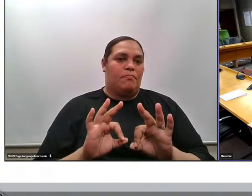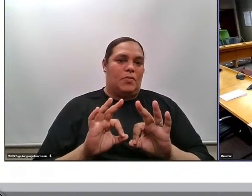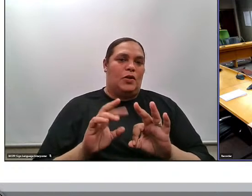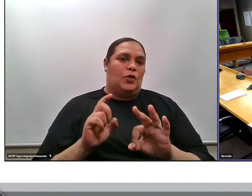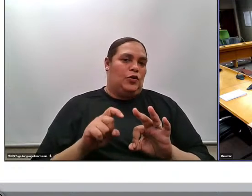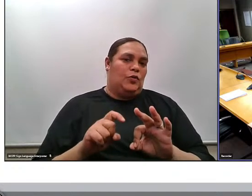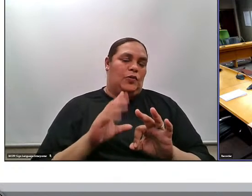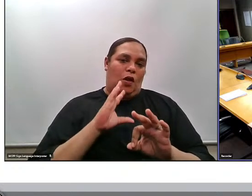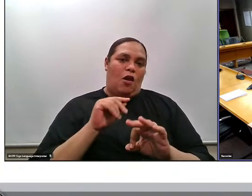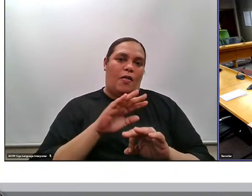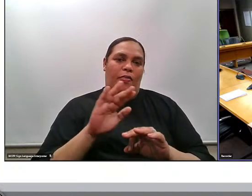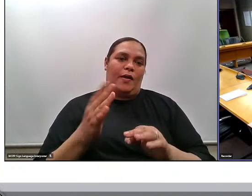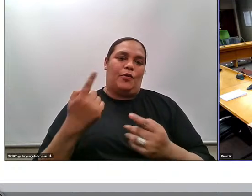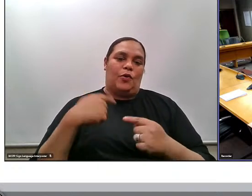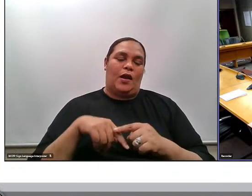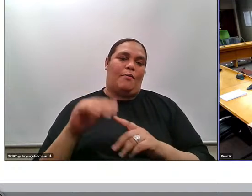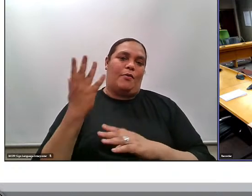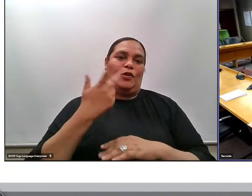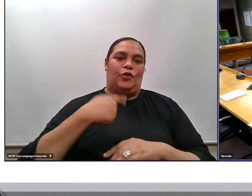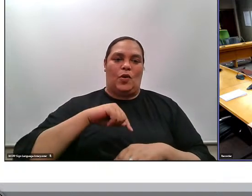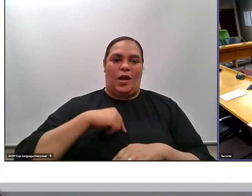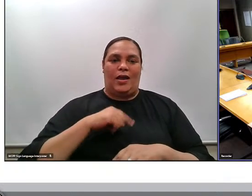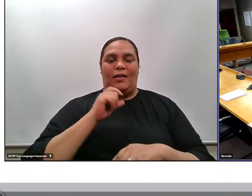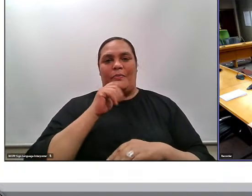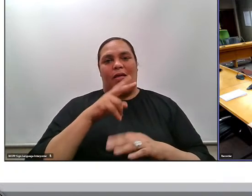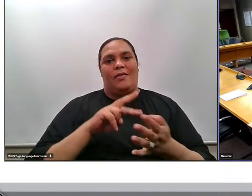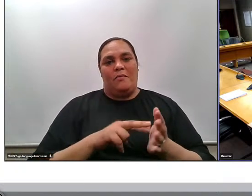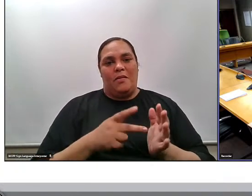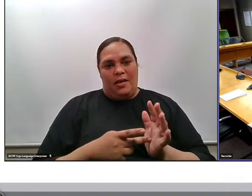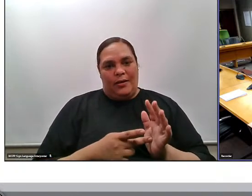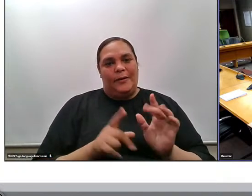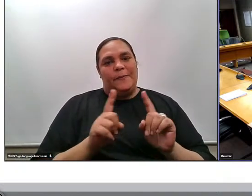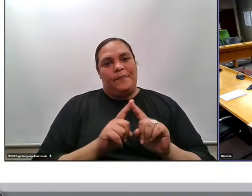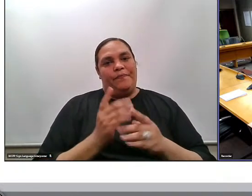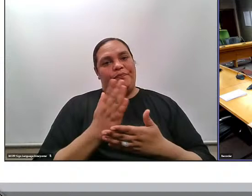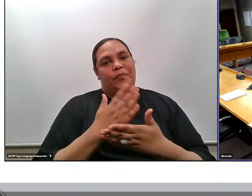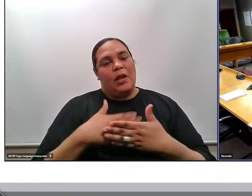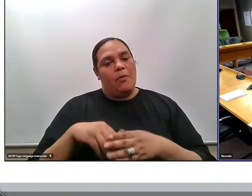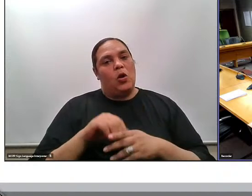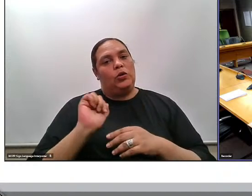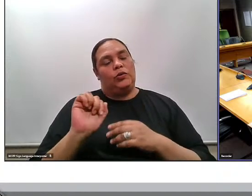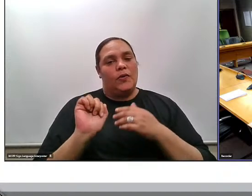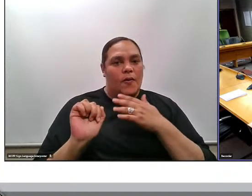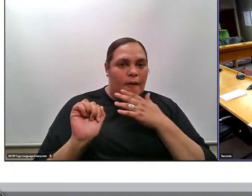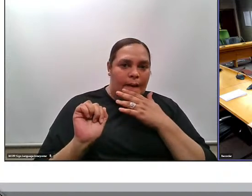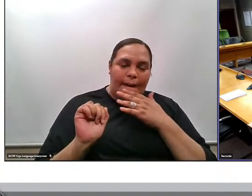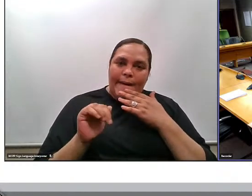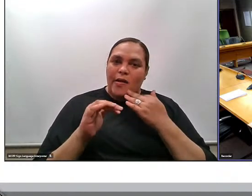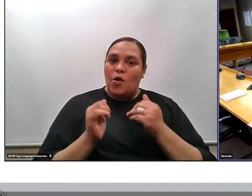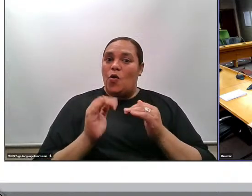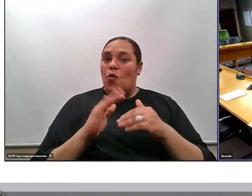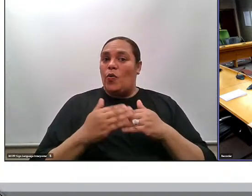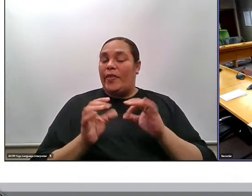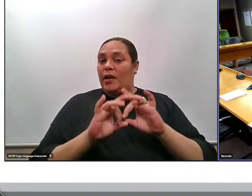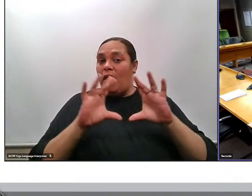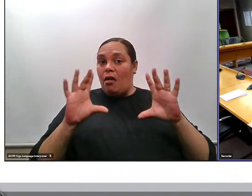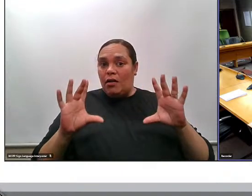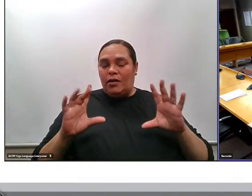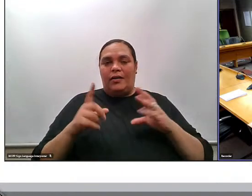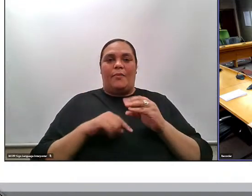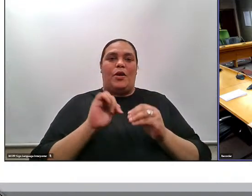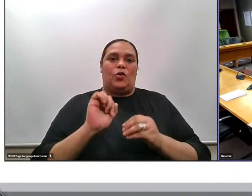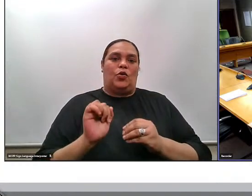be asking them to come and present to us that strategy. And as part of that, with clarity around